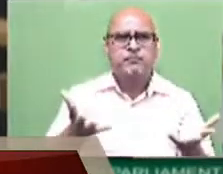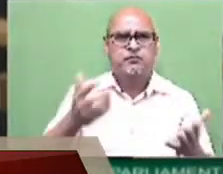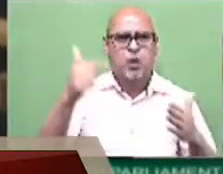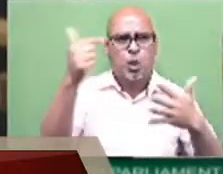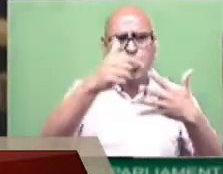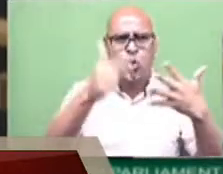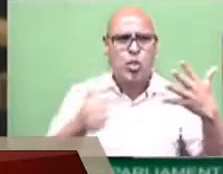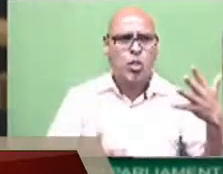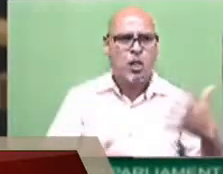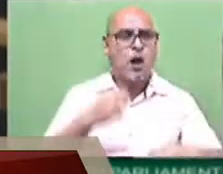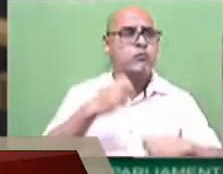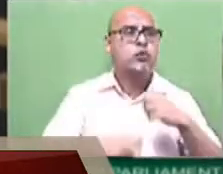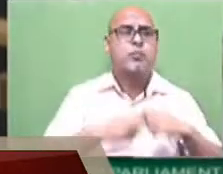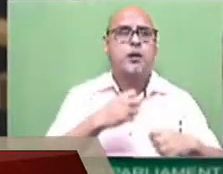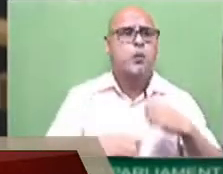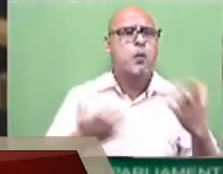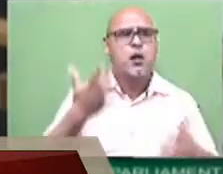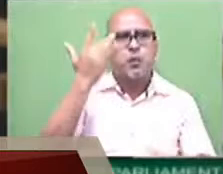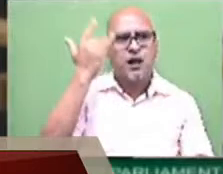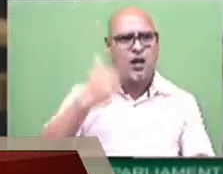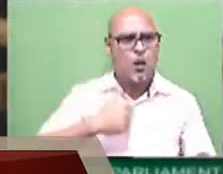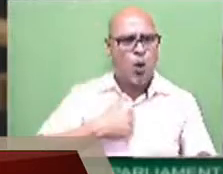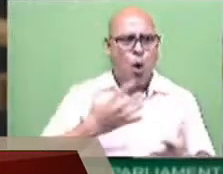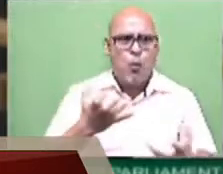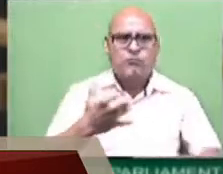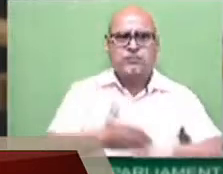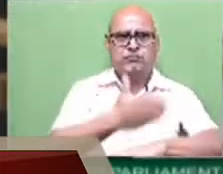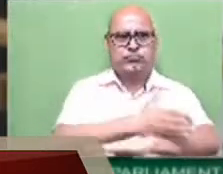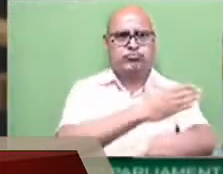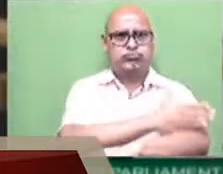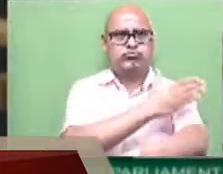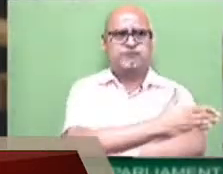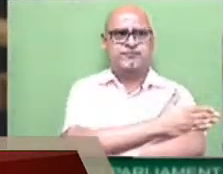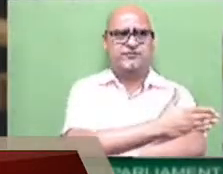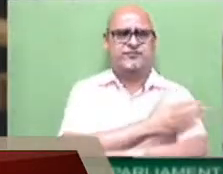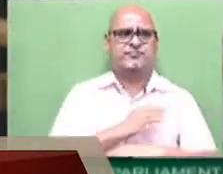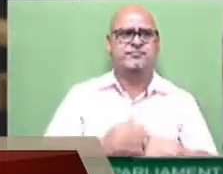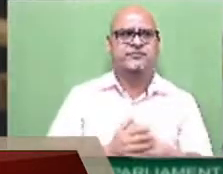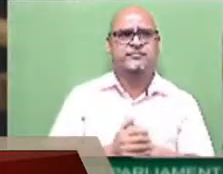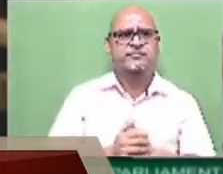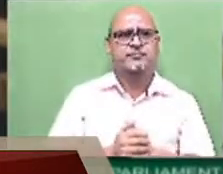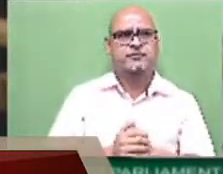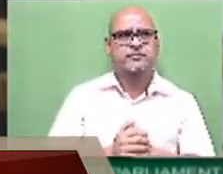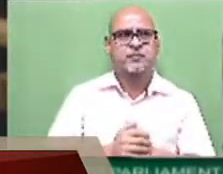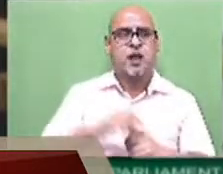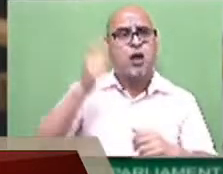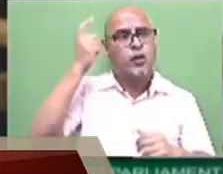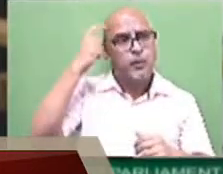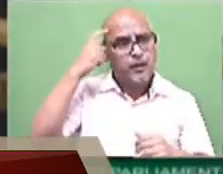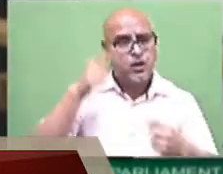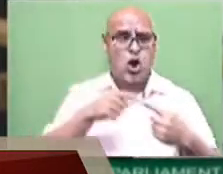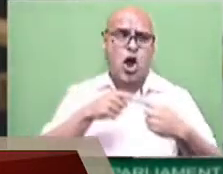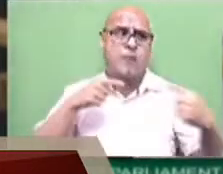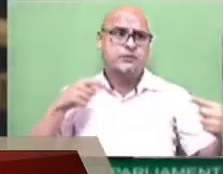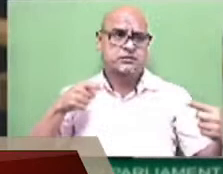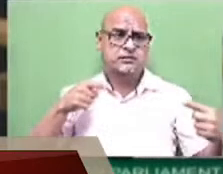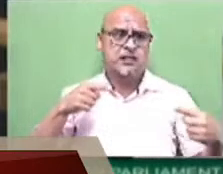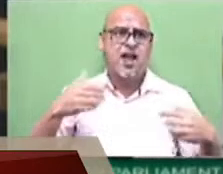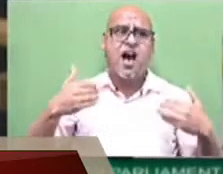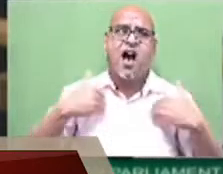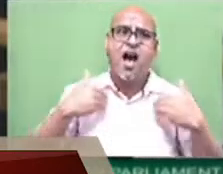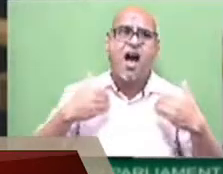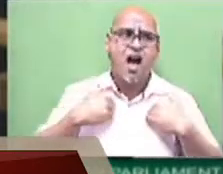stamp. It is to ensure that the opposition has a voice, a space, and a place to assist the